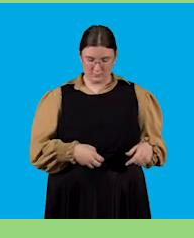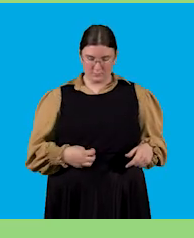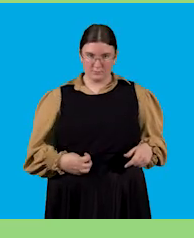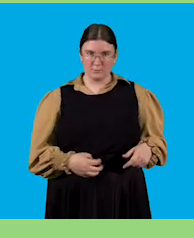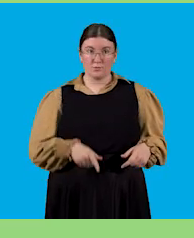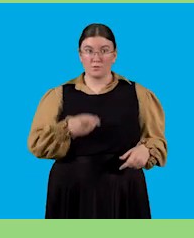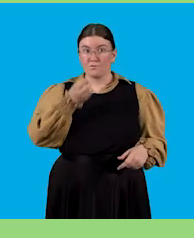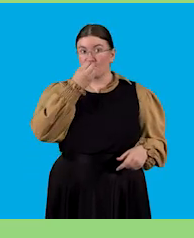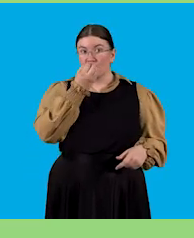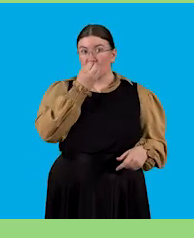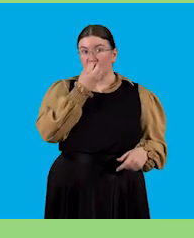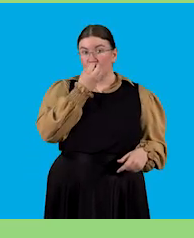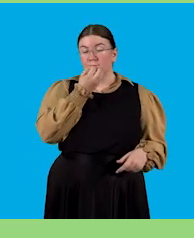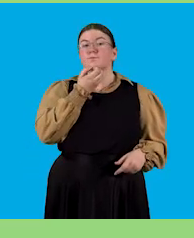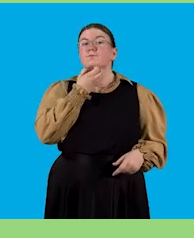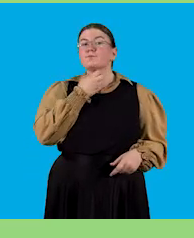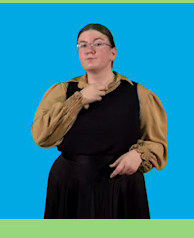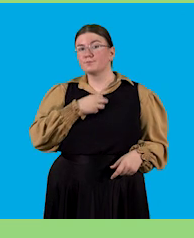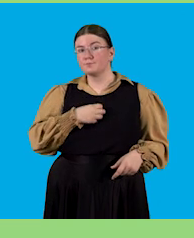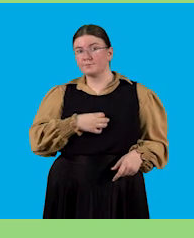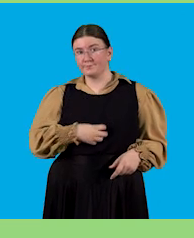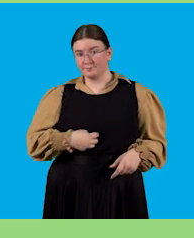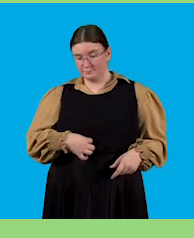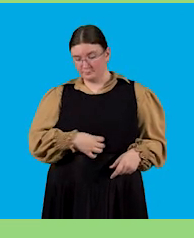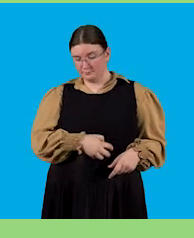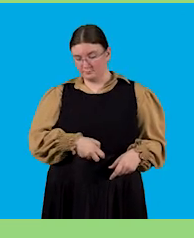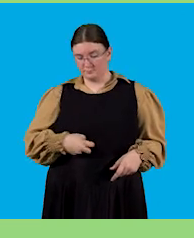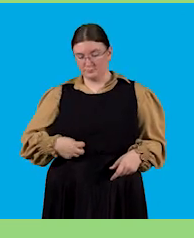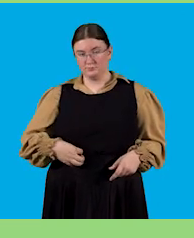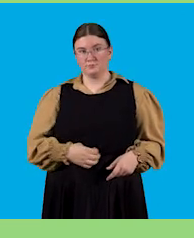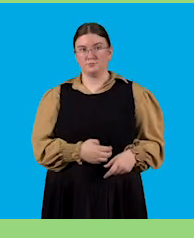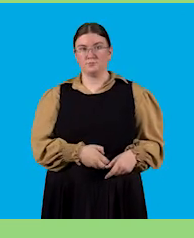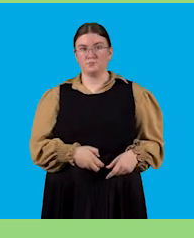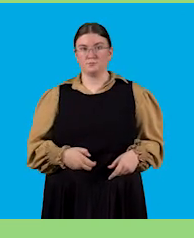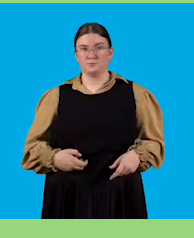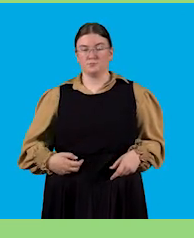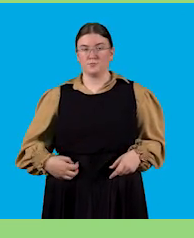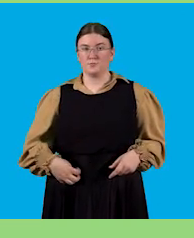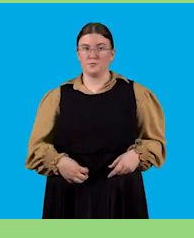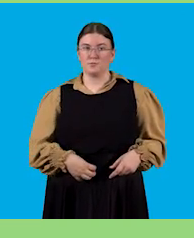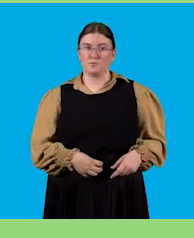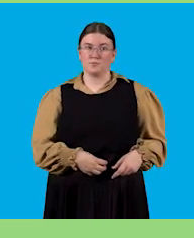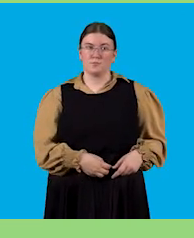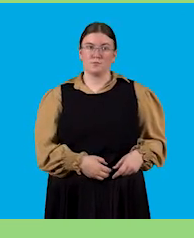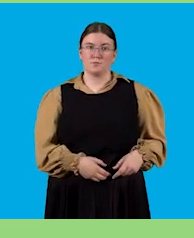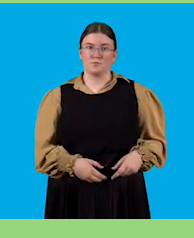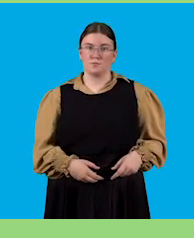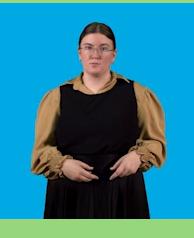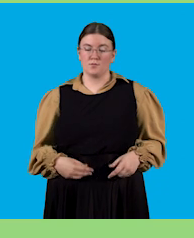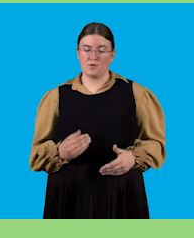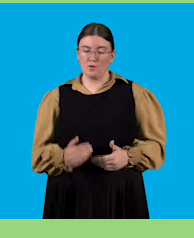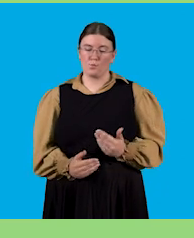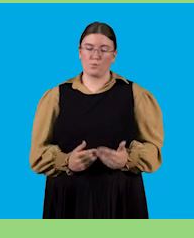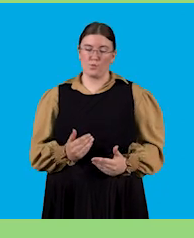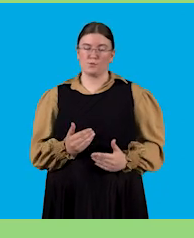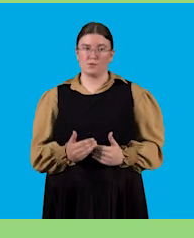you ingest food, as you take it in, it is taken in from the digestive tract. And then there's the whole